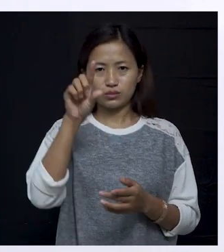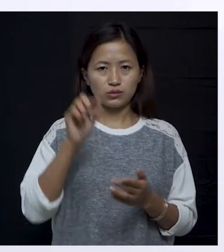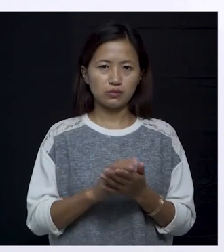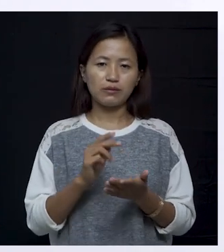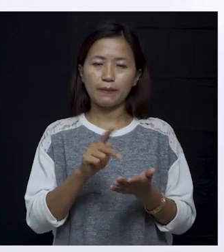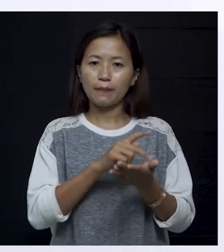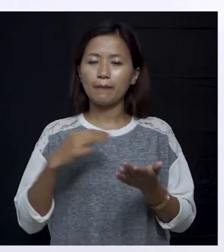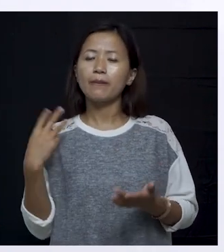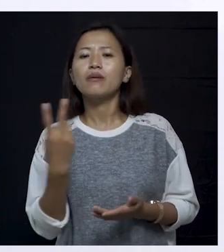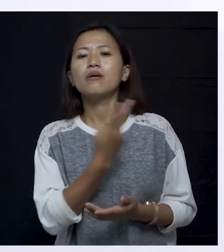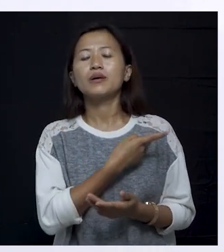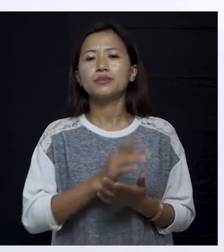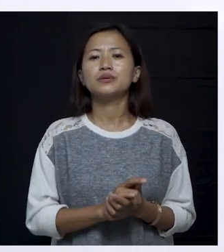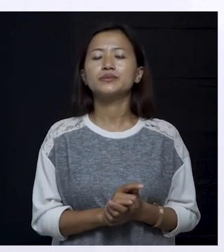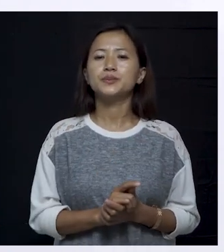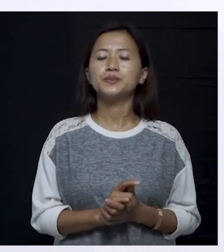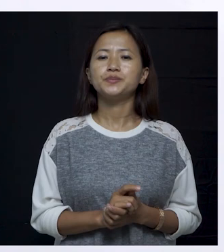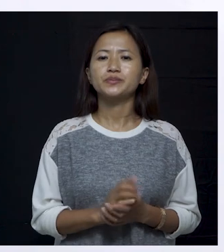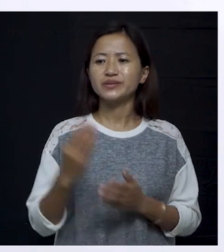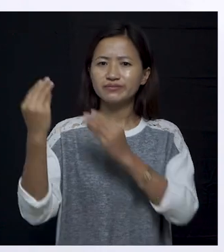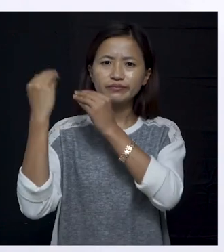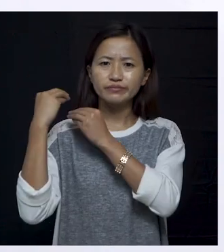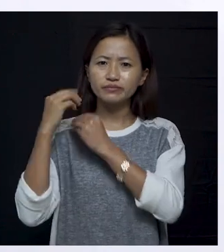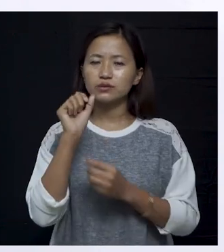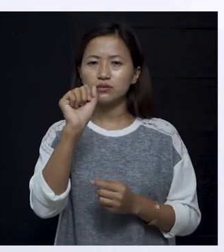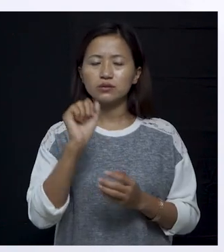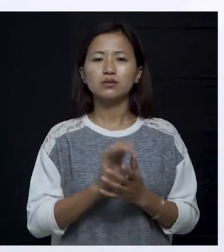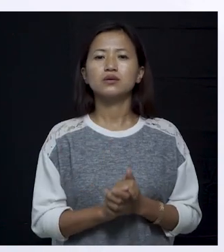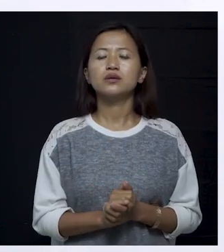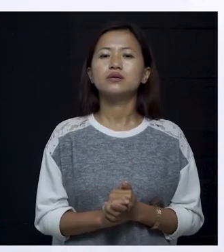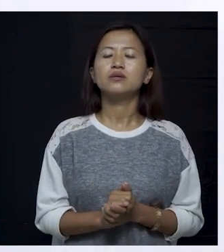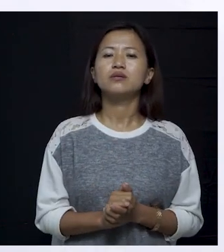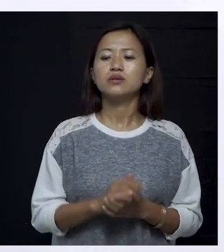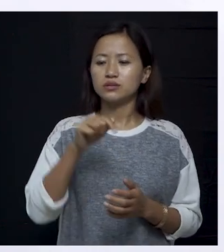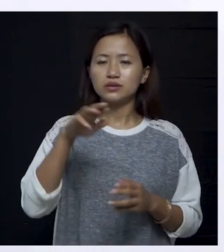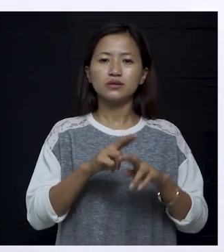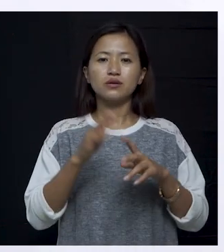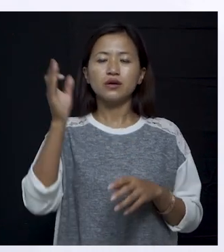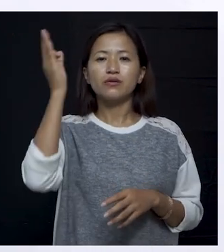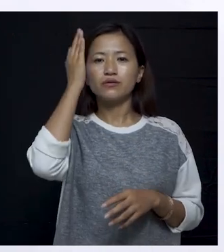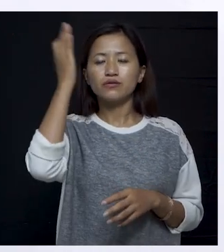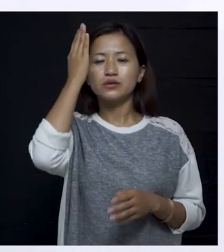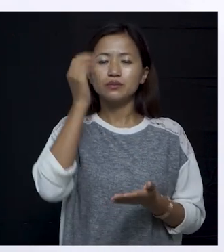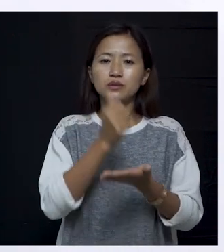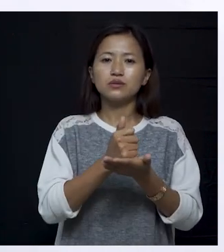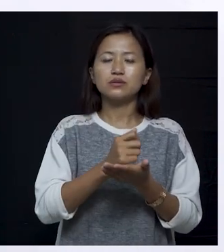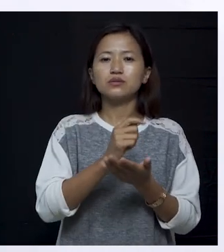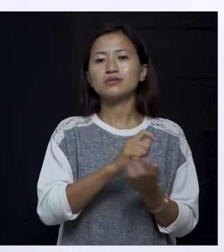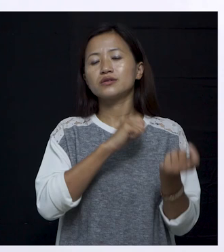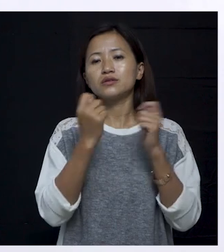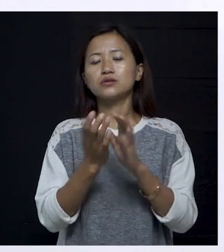is, we also, we need to do our duties, okay? So regarding these fundamental duties, please turn to